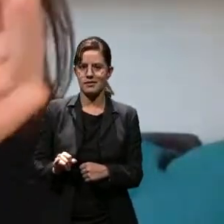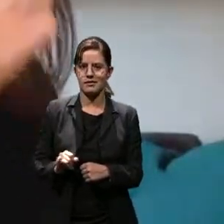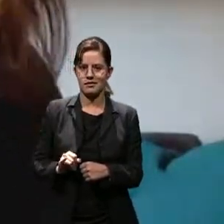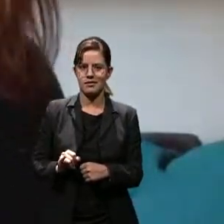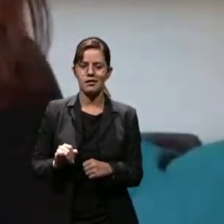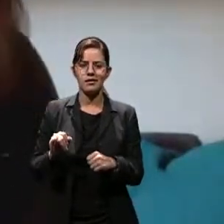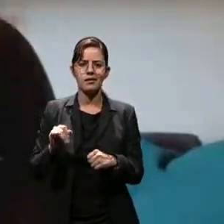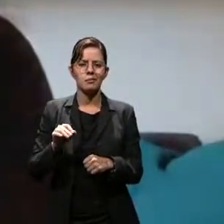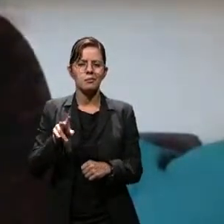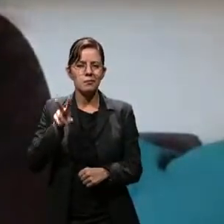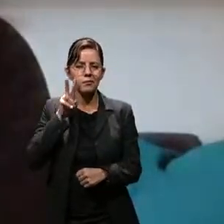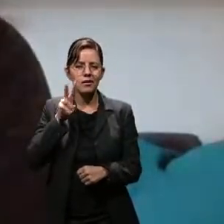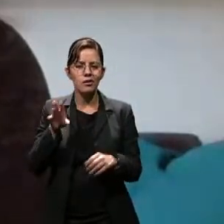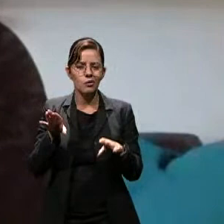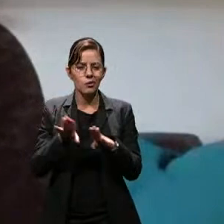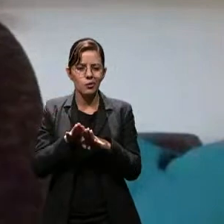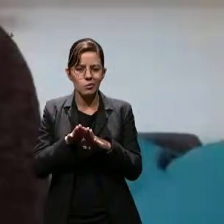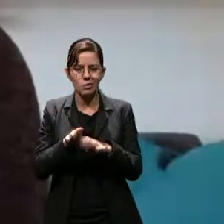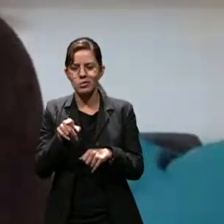see